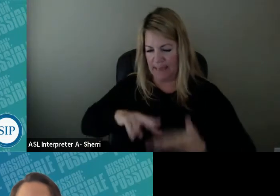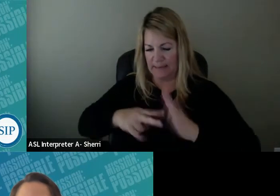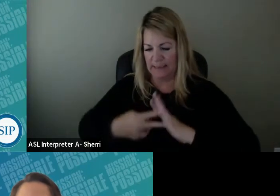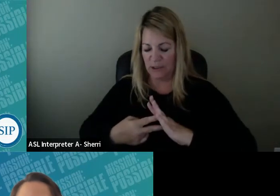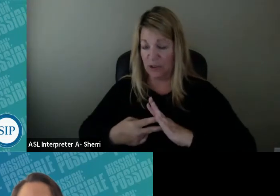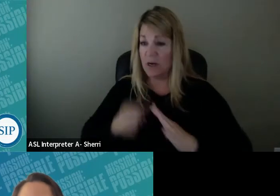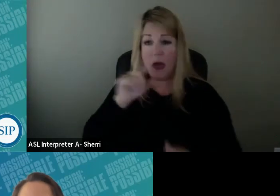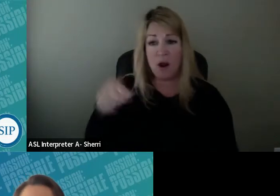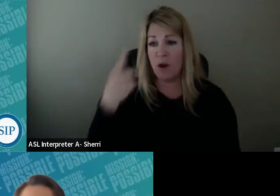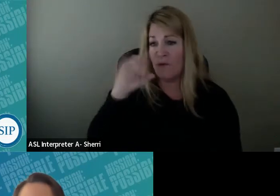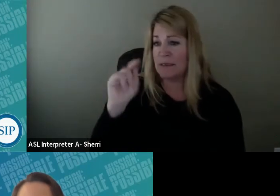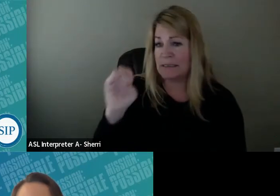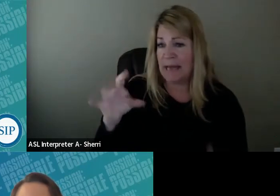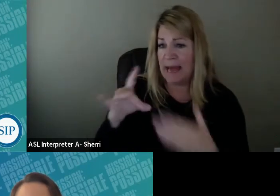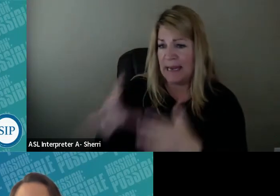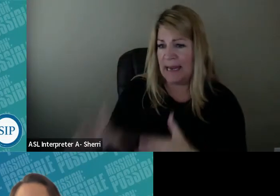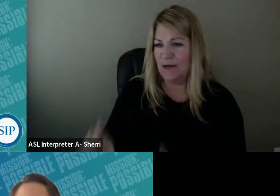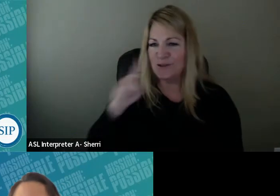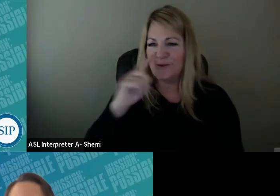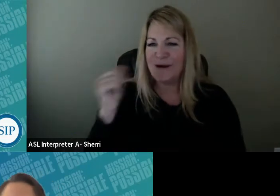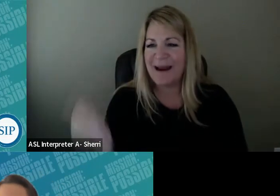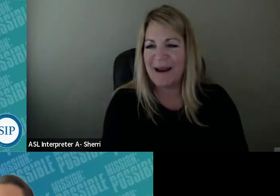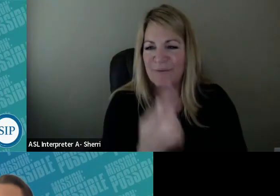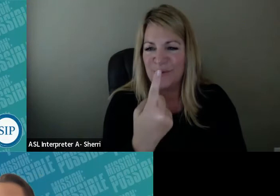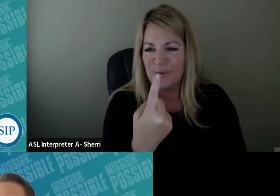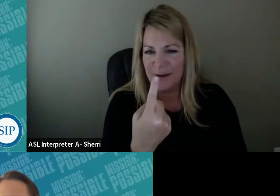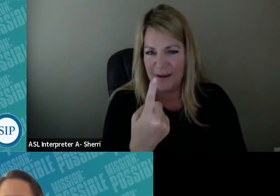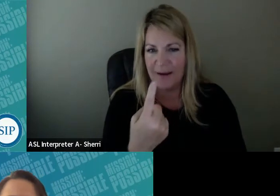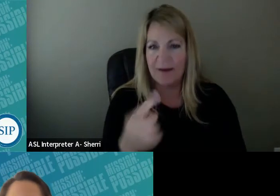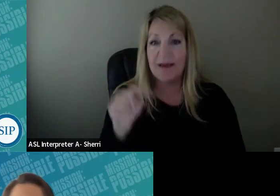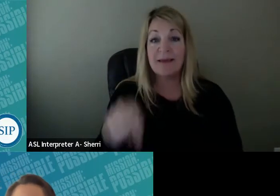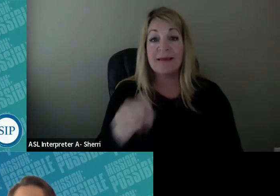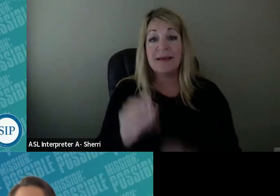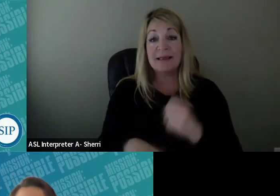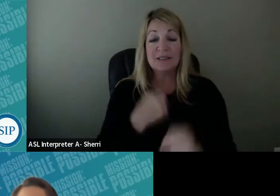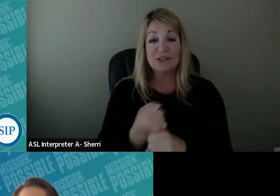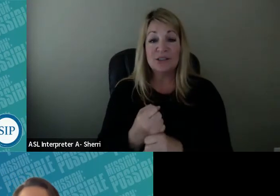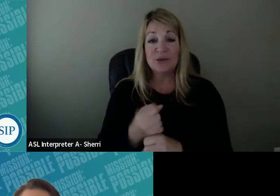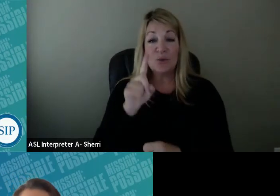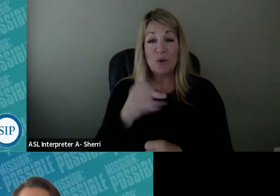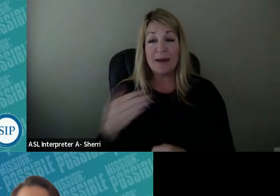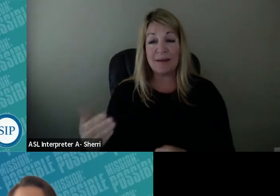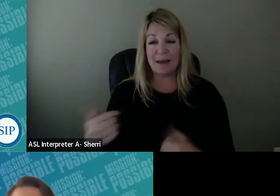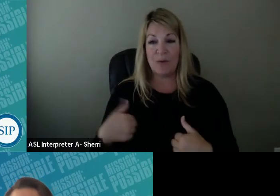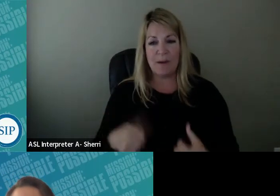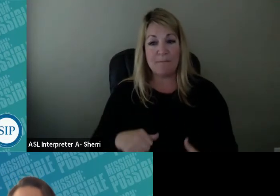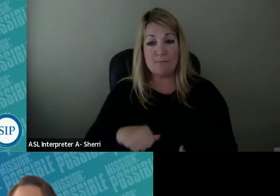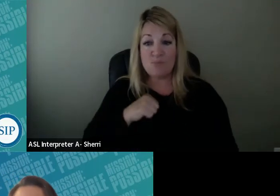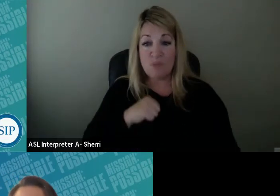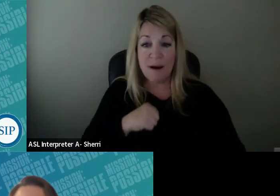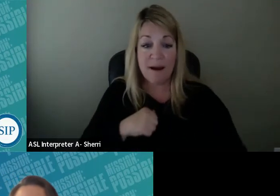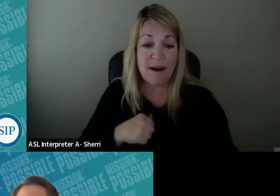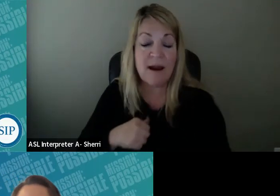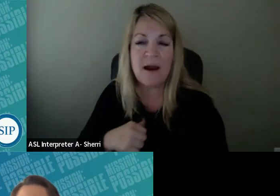site leaders, but I think for everyone. And this year, one of the things that we are proud of was we